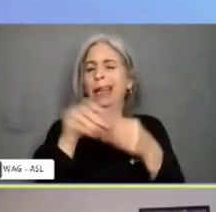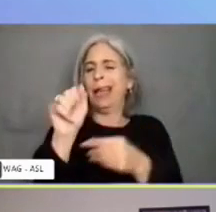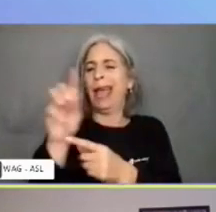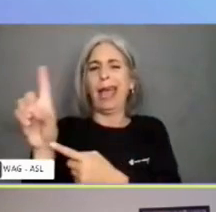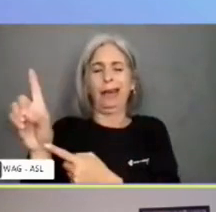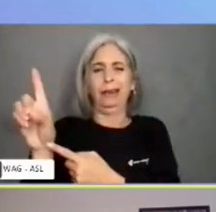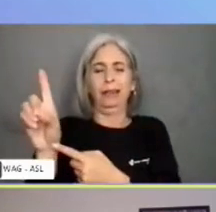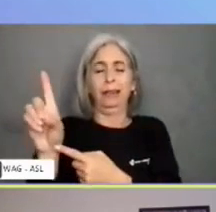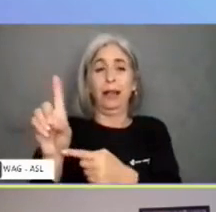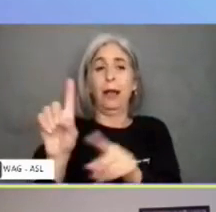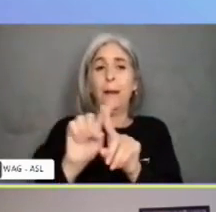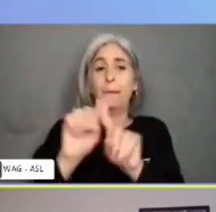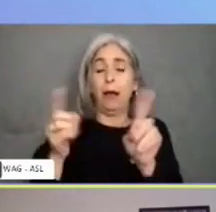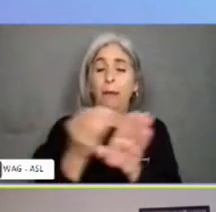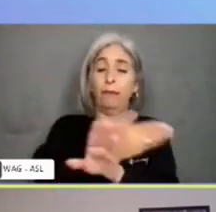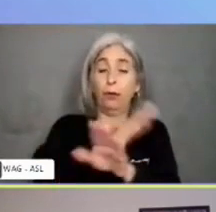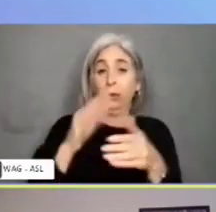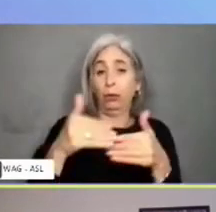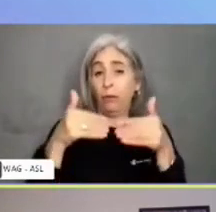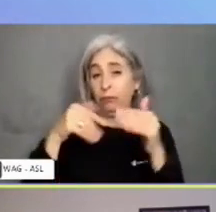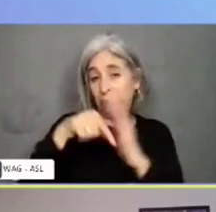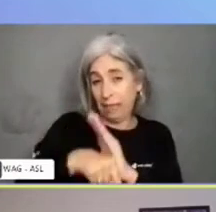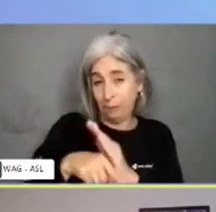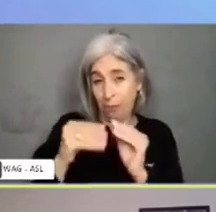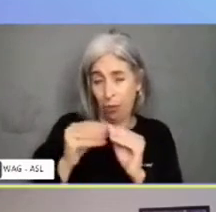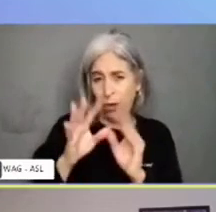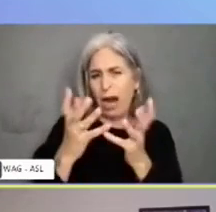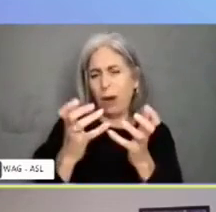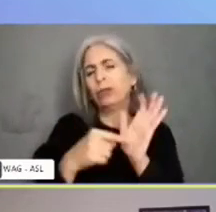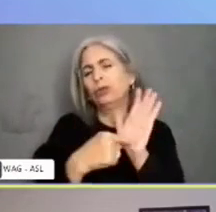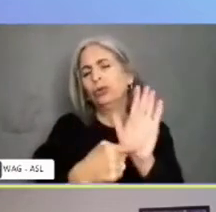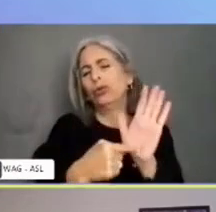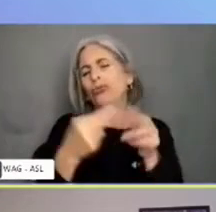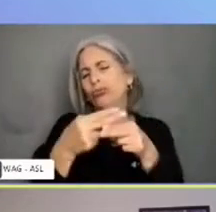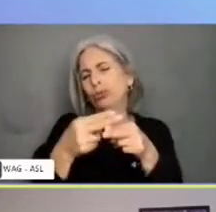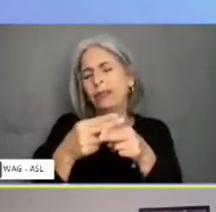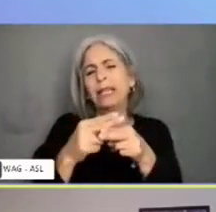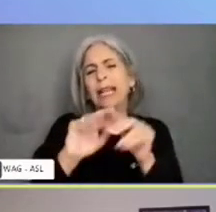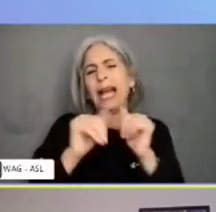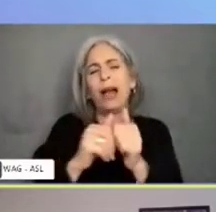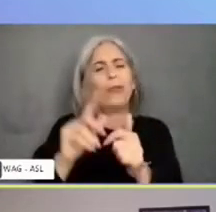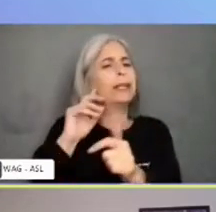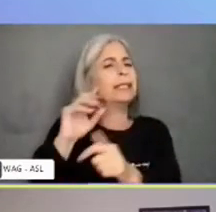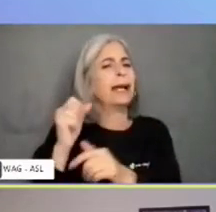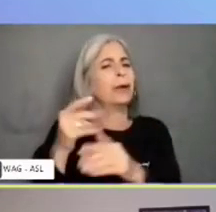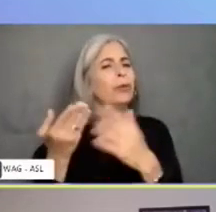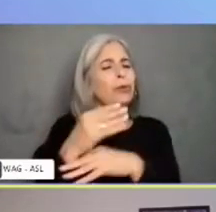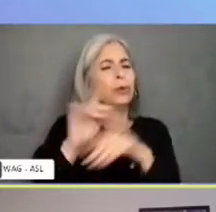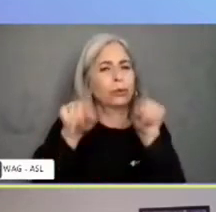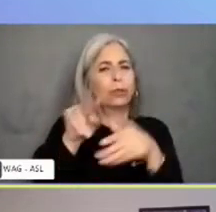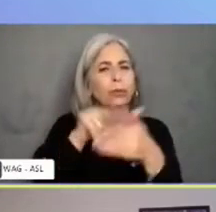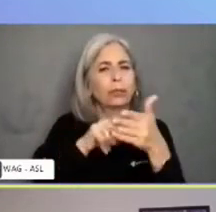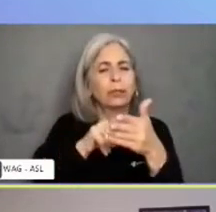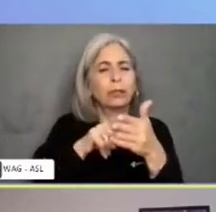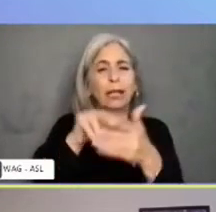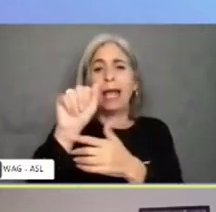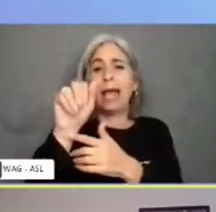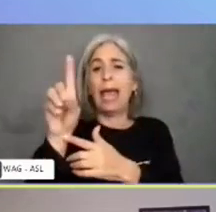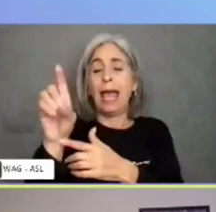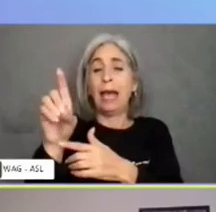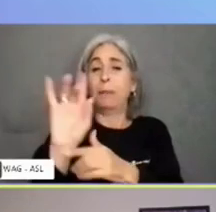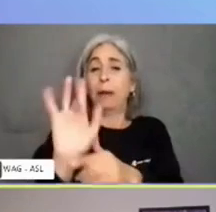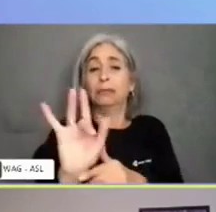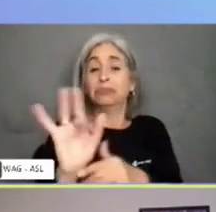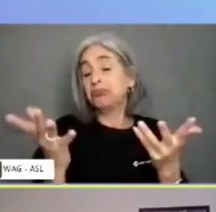I want to just show you real quickly how that sounds to a screen reader. Add button. Pretty